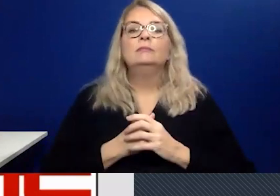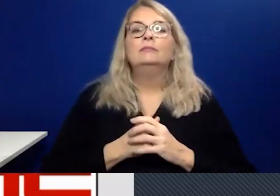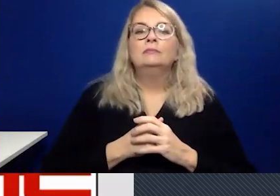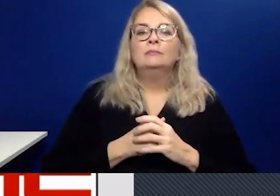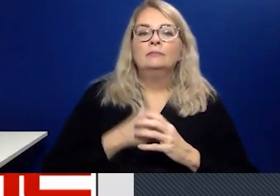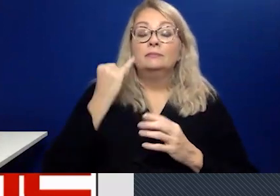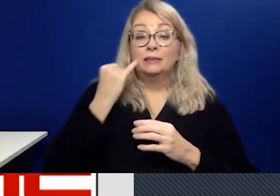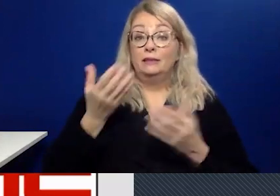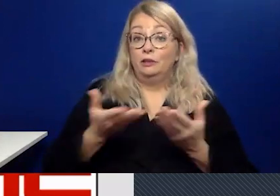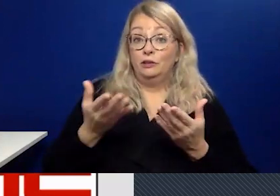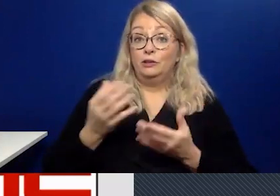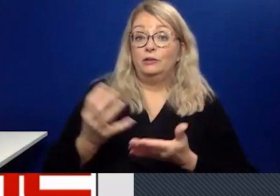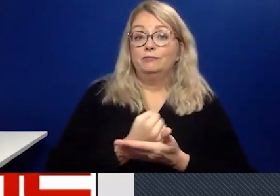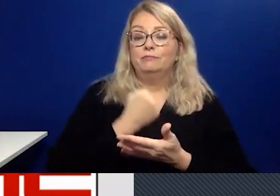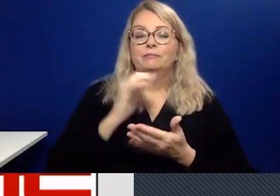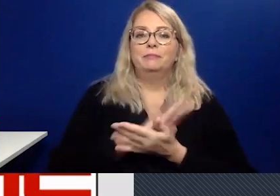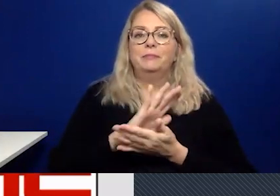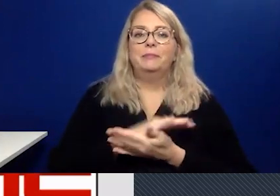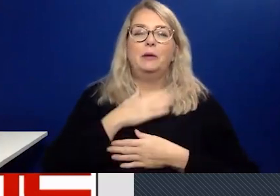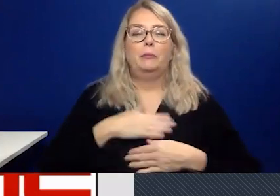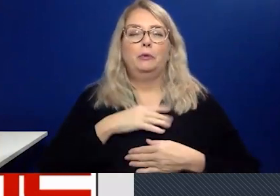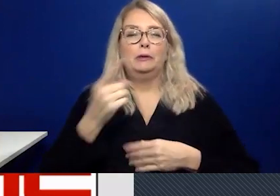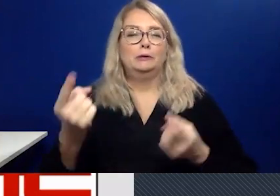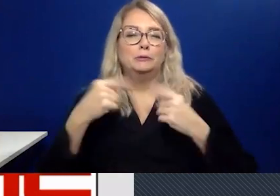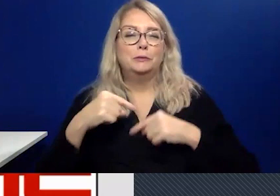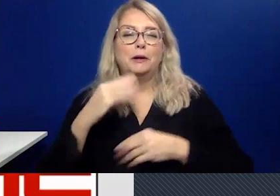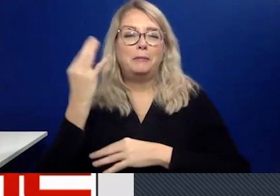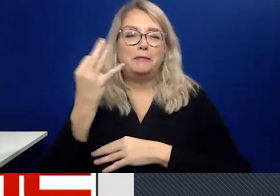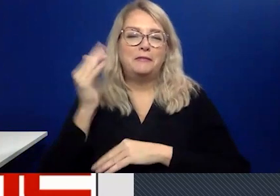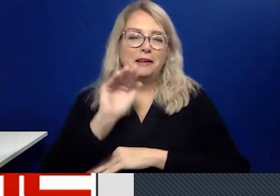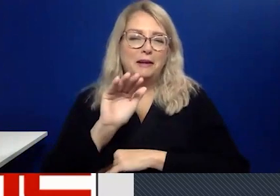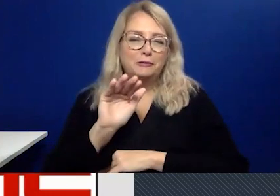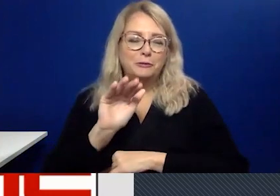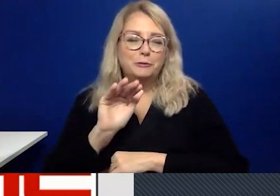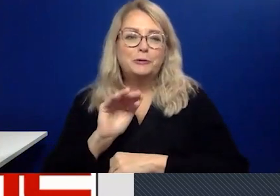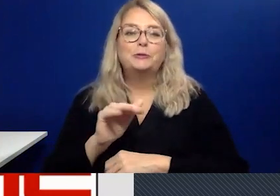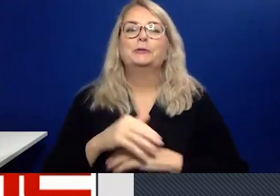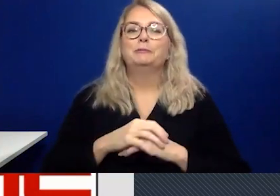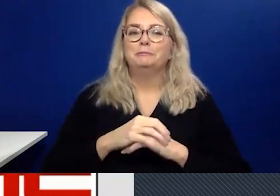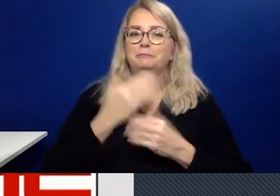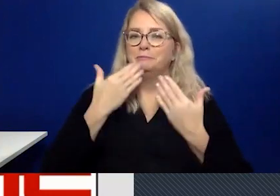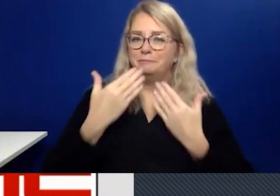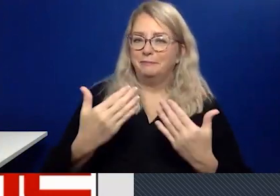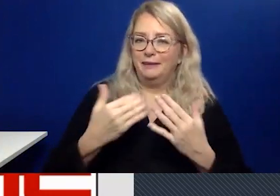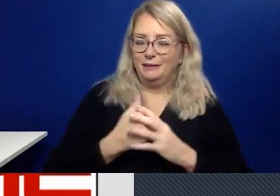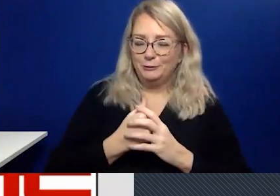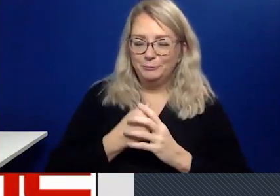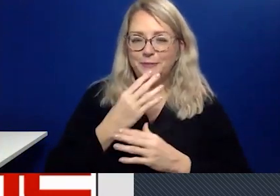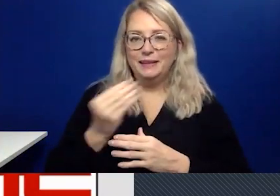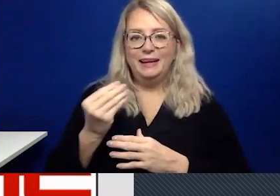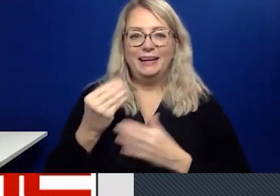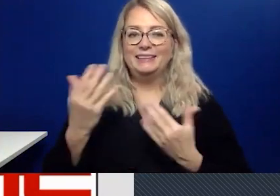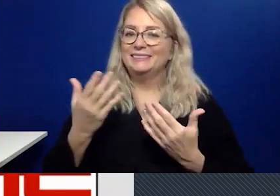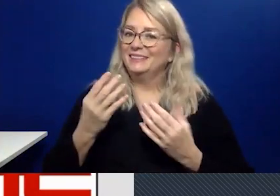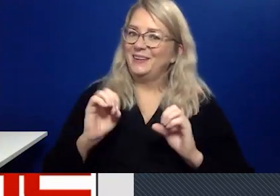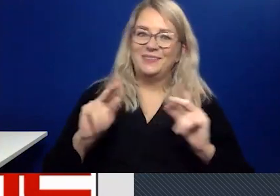a flyer, and we appreciate you being here on a Friday afternoon, those of you who joined us. And all right,